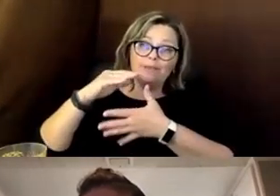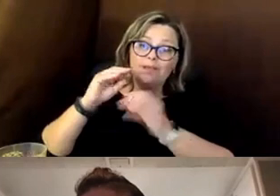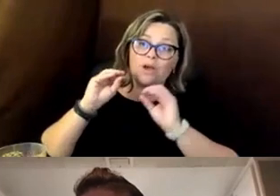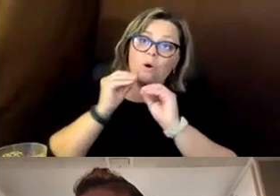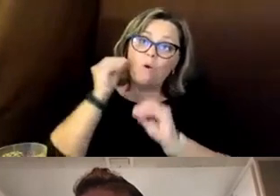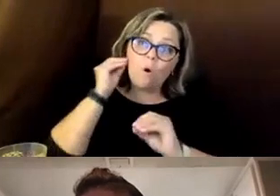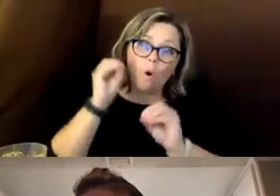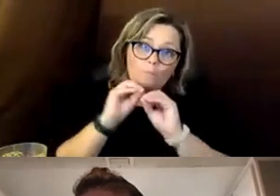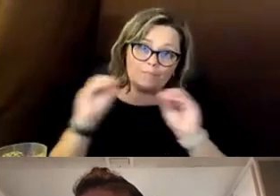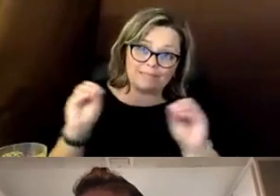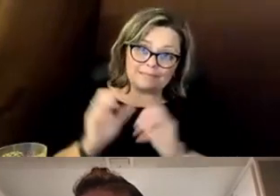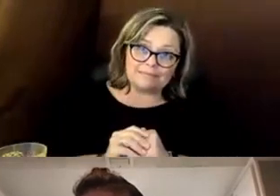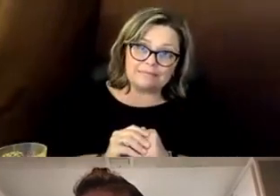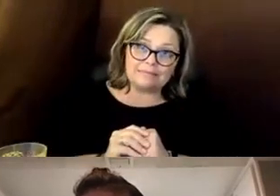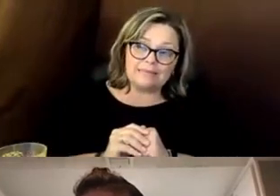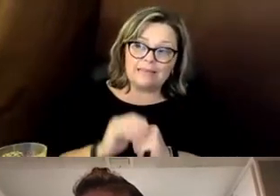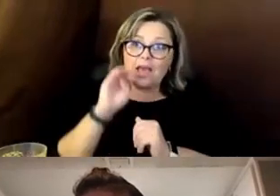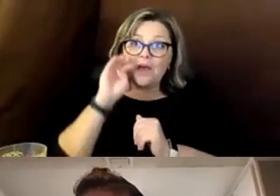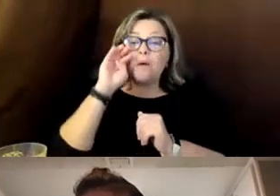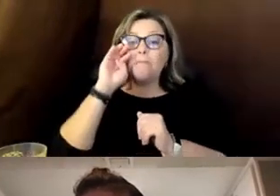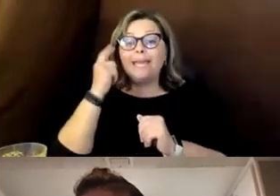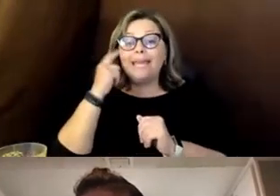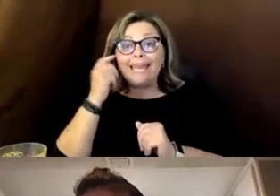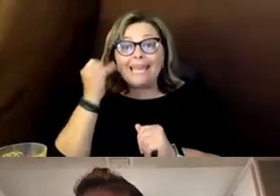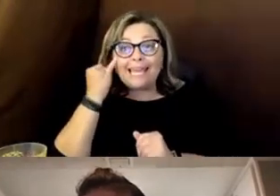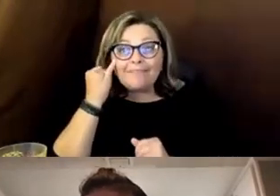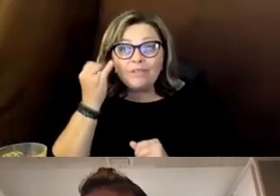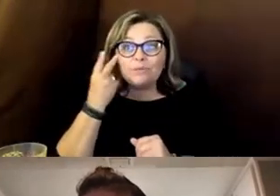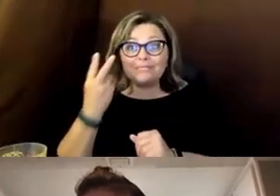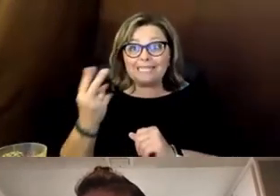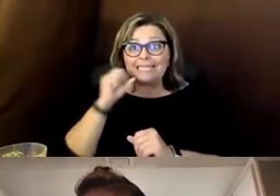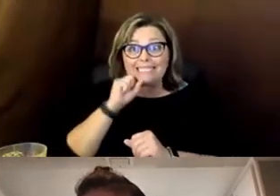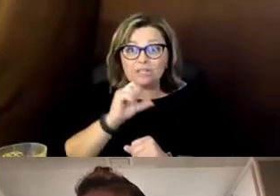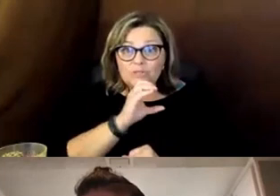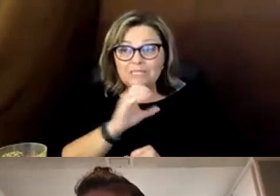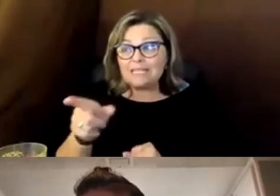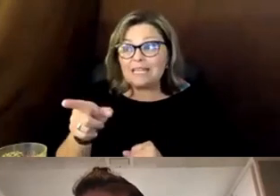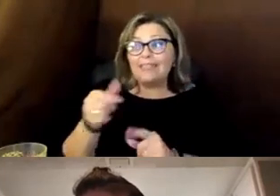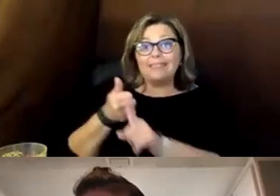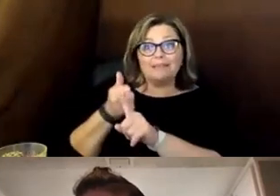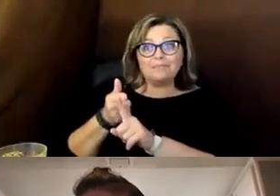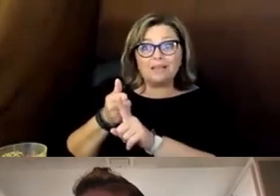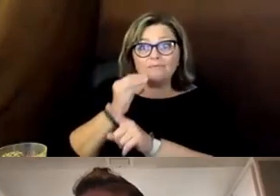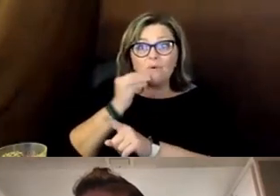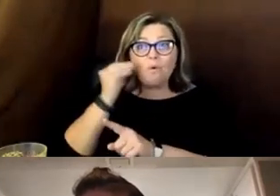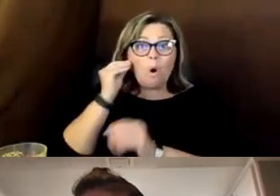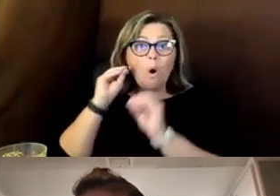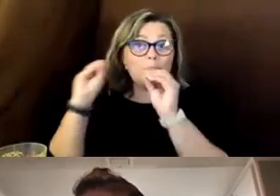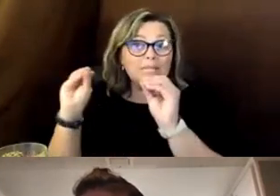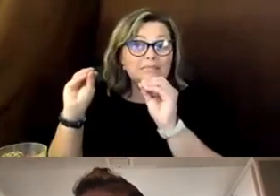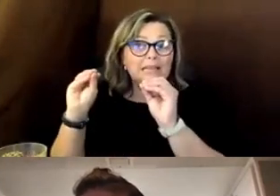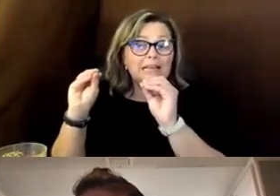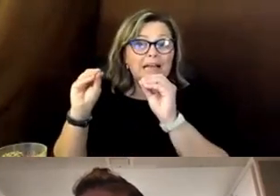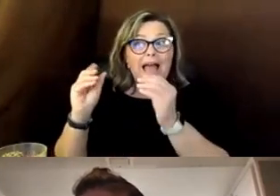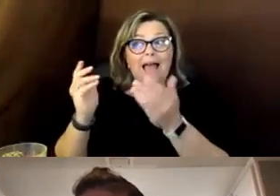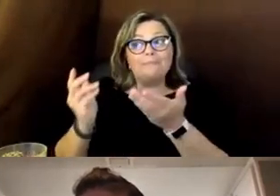see homeless seniors who are not, they're not paupers, they're not penniless. They often have some